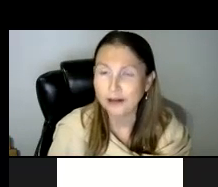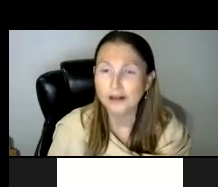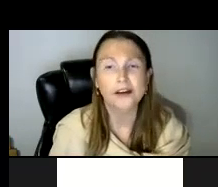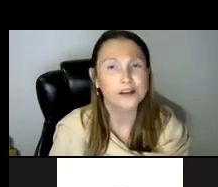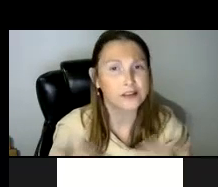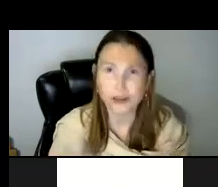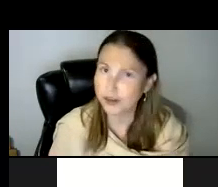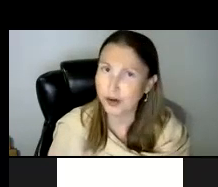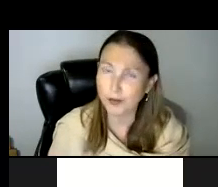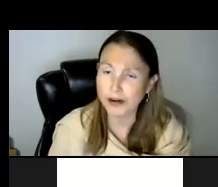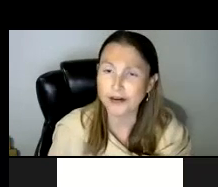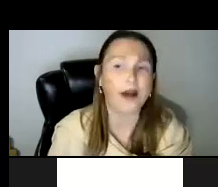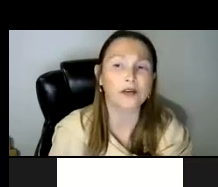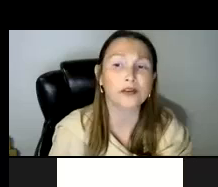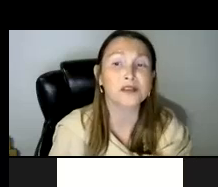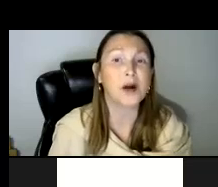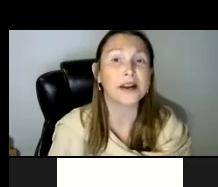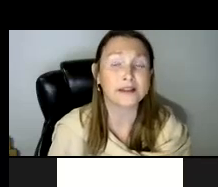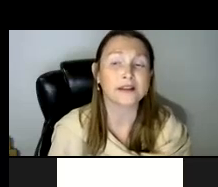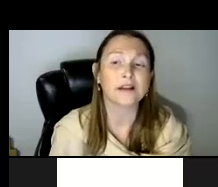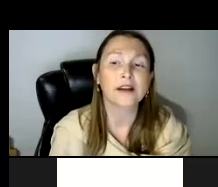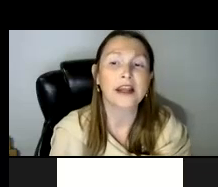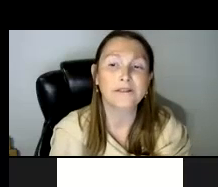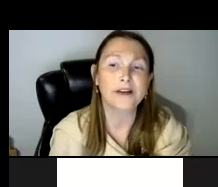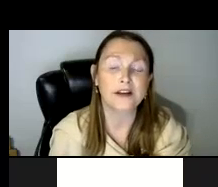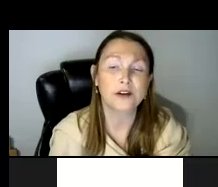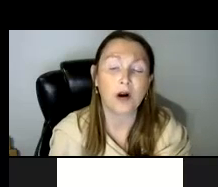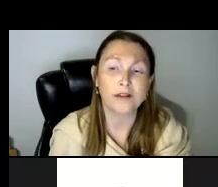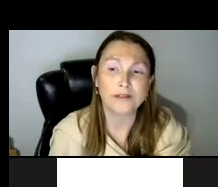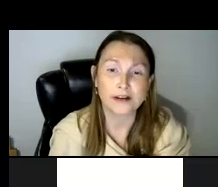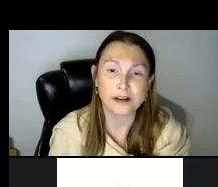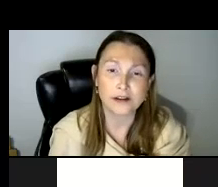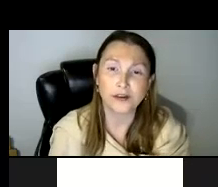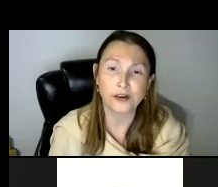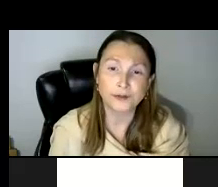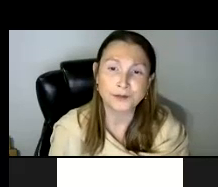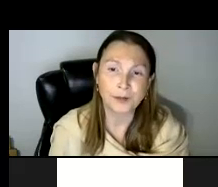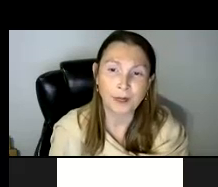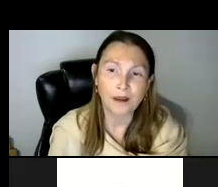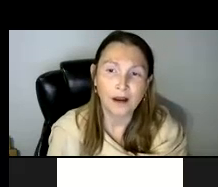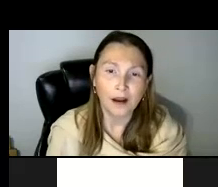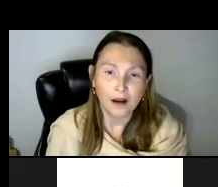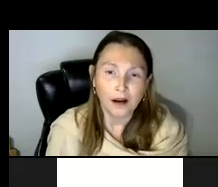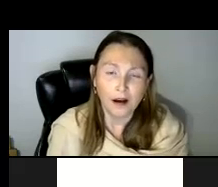virus. It is just teaching your body on how to spot it if you are infected in the future.